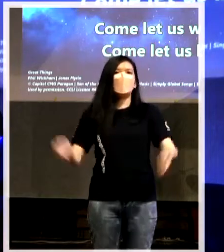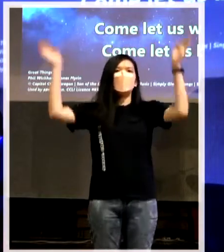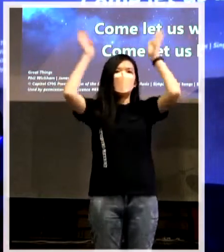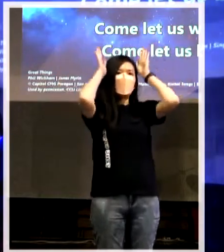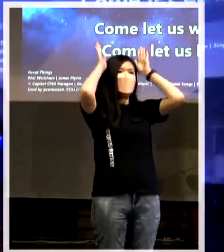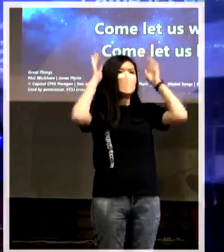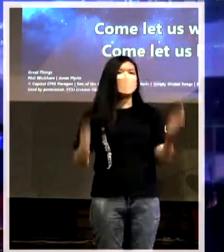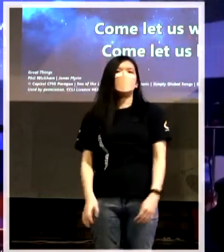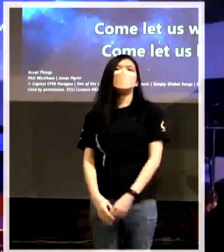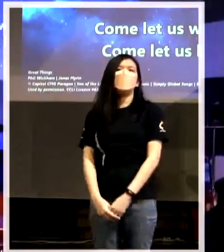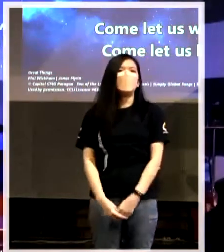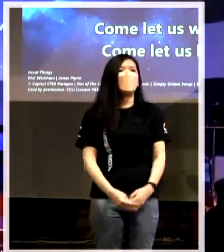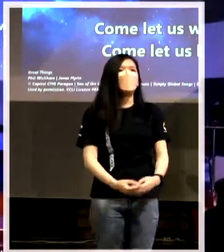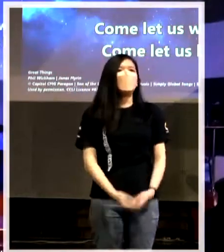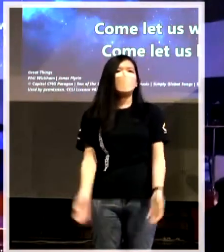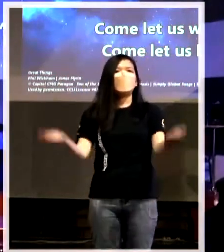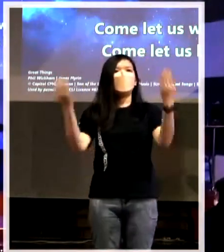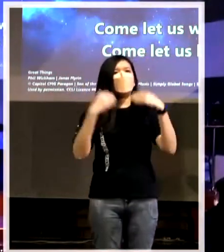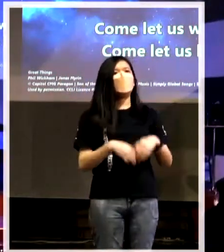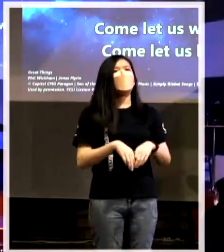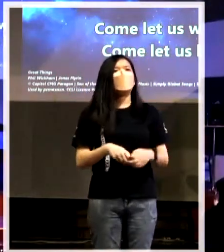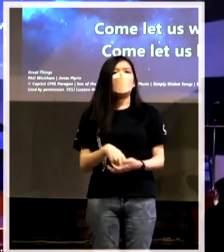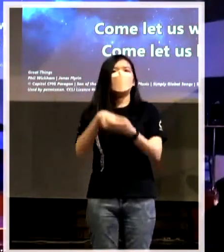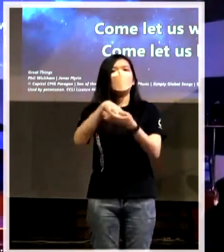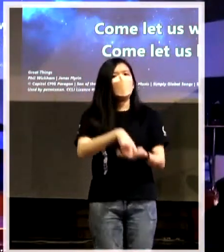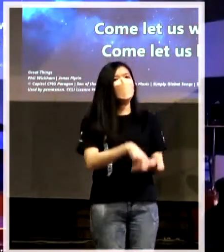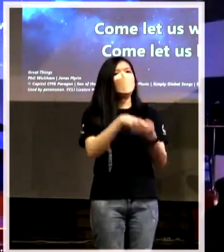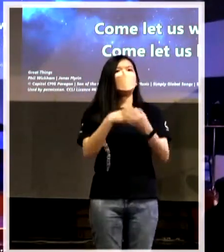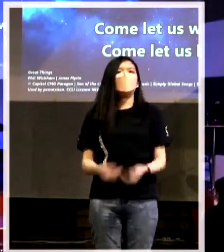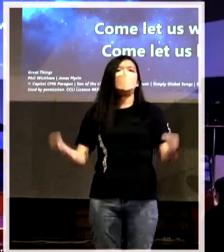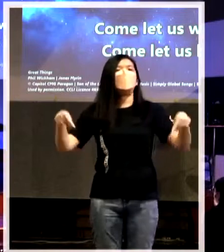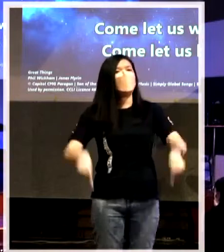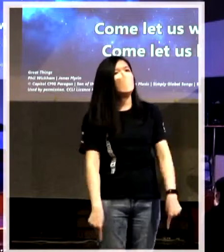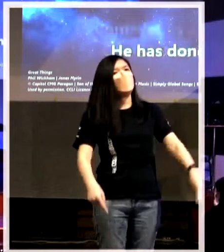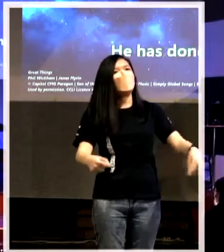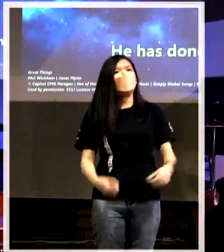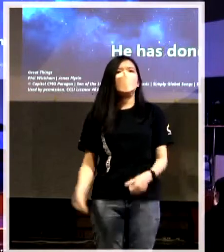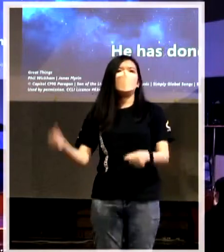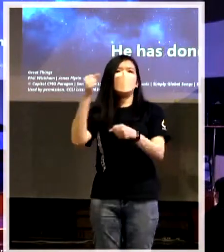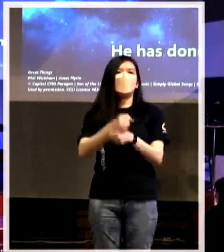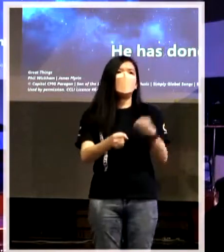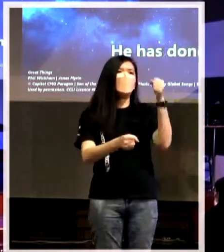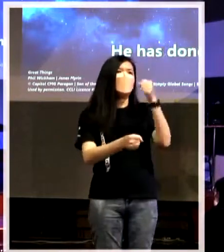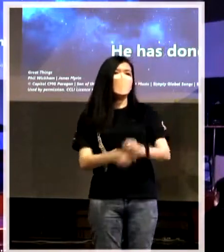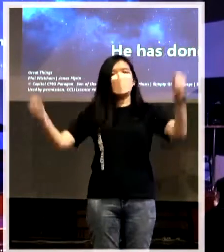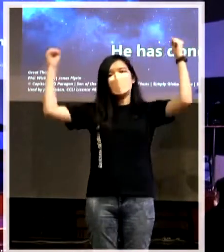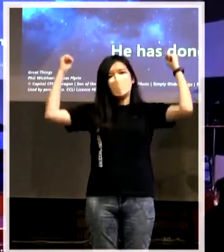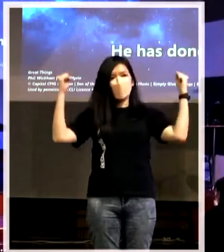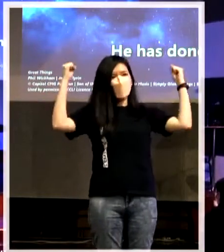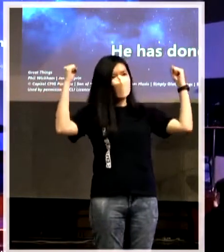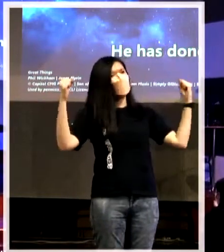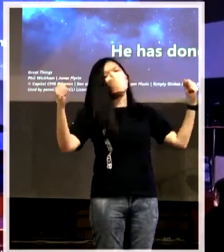Worship our King. Come, let us bow at His feet. He has